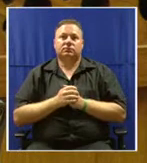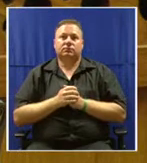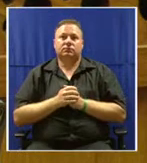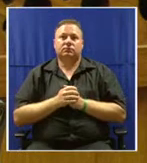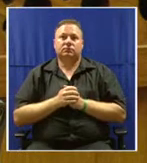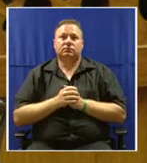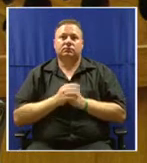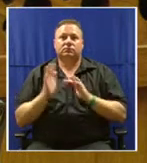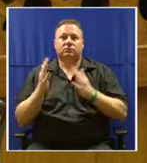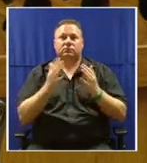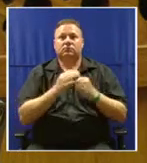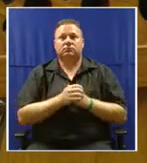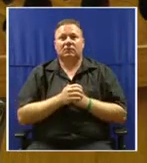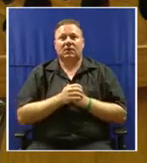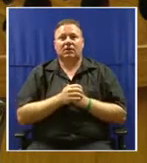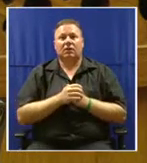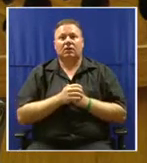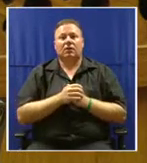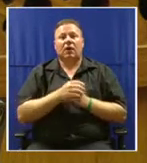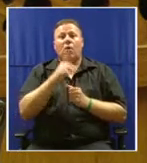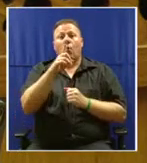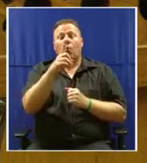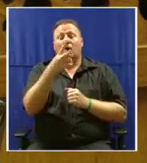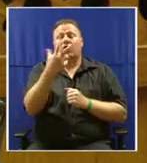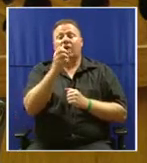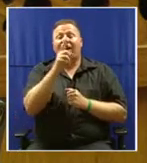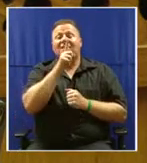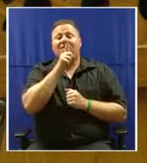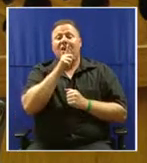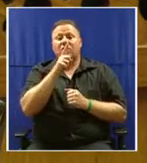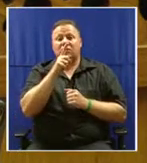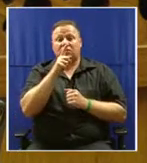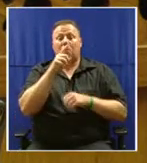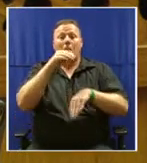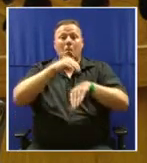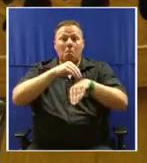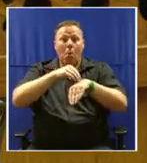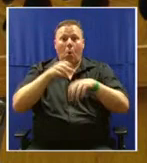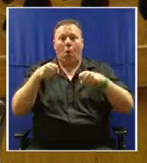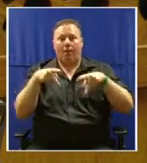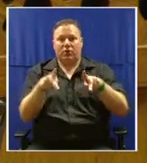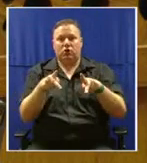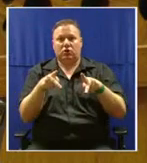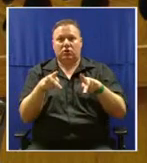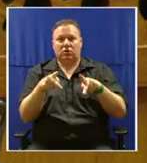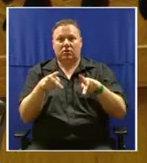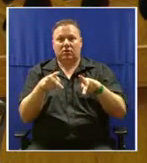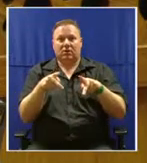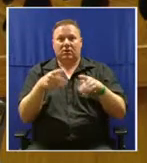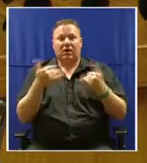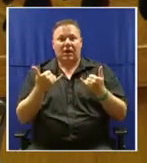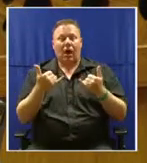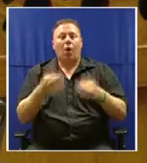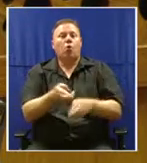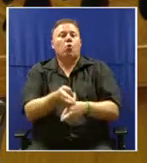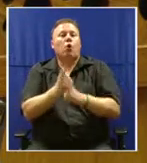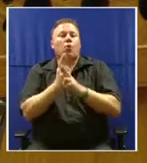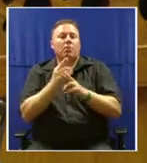Now, a further 180,000 opportunities are currently in the recruitment